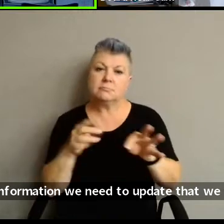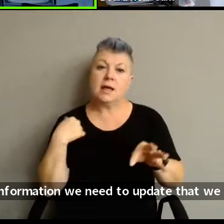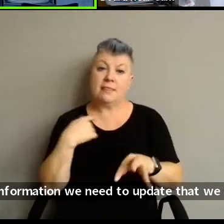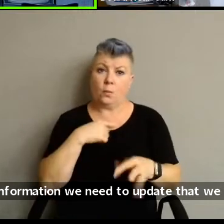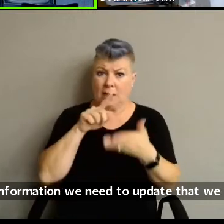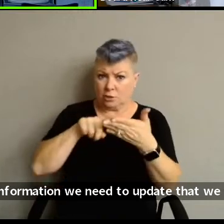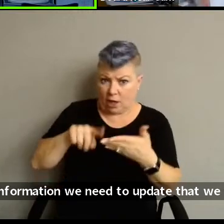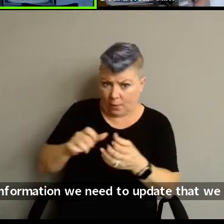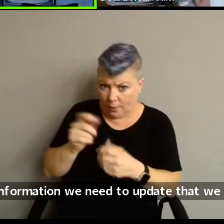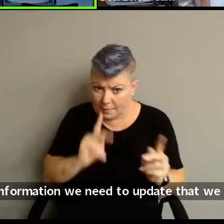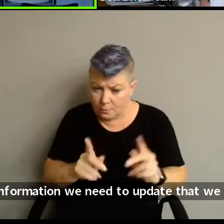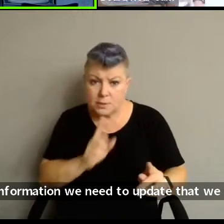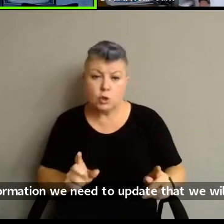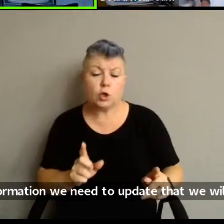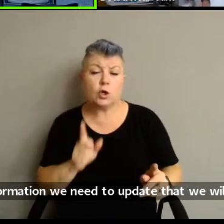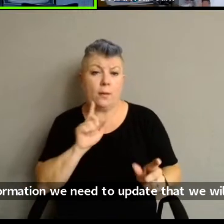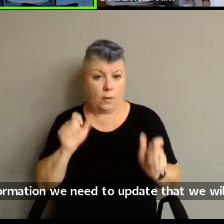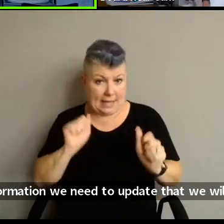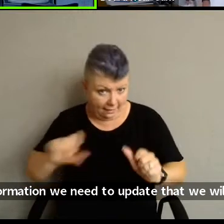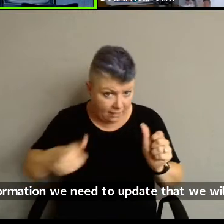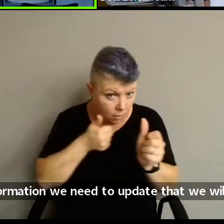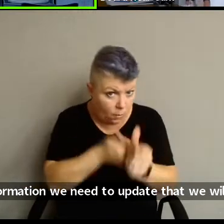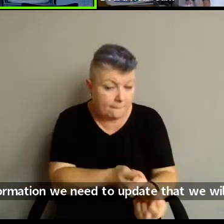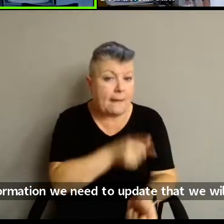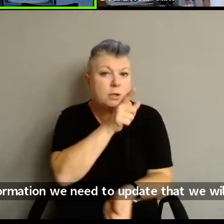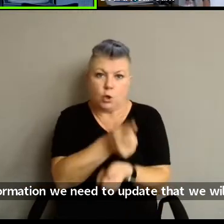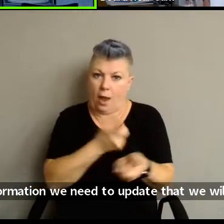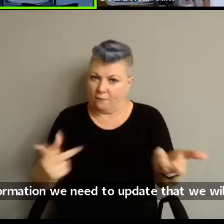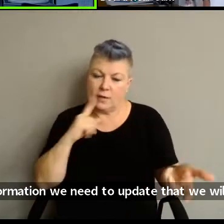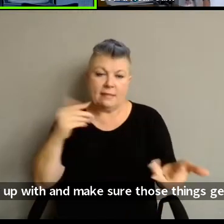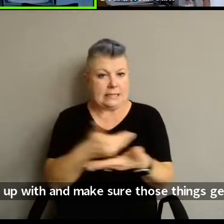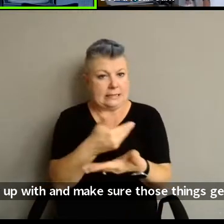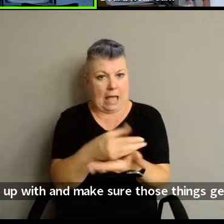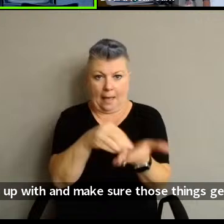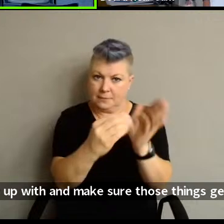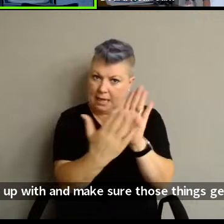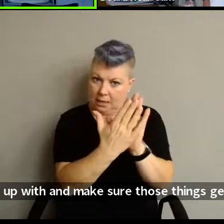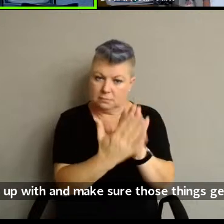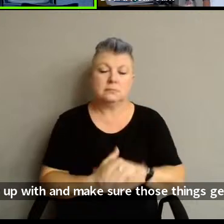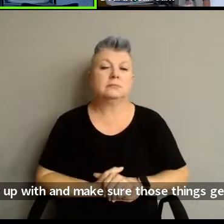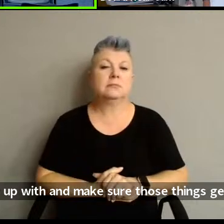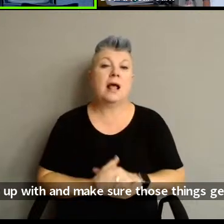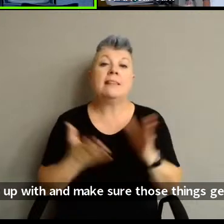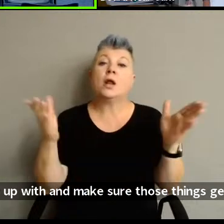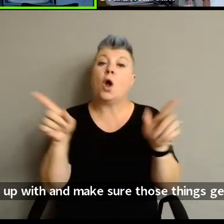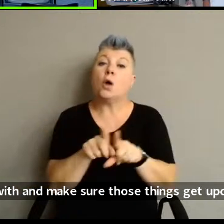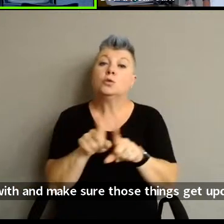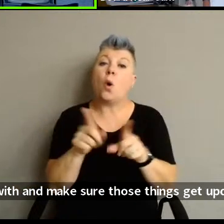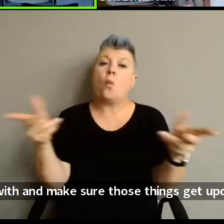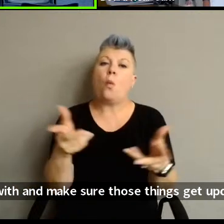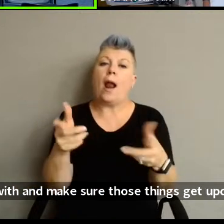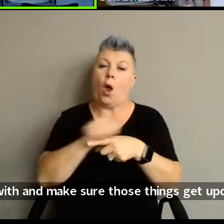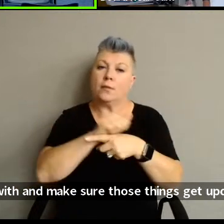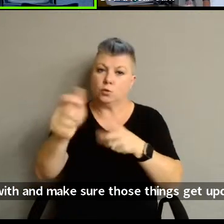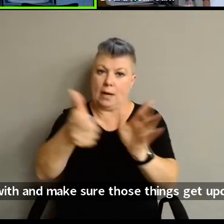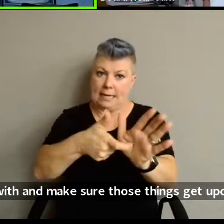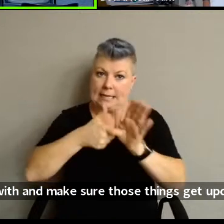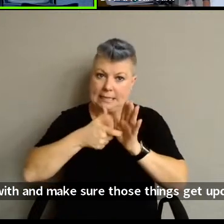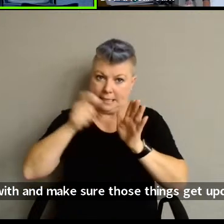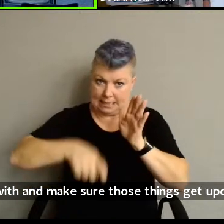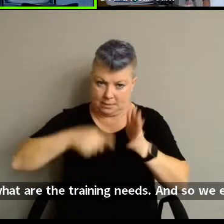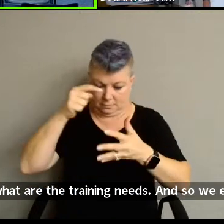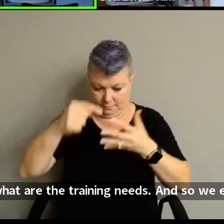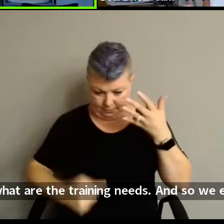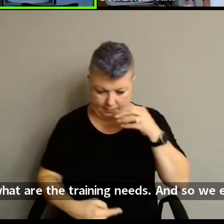and make sure those things get updated? And then what are the training needs? And so we ensure we're offering those professional learning